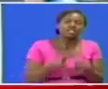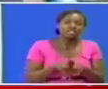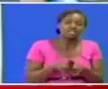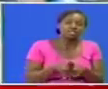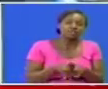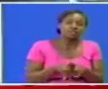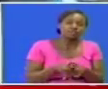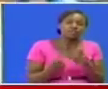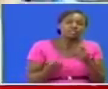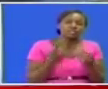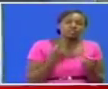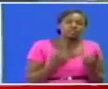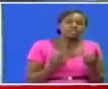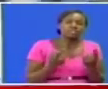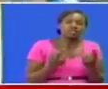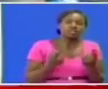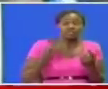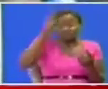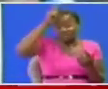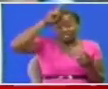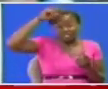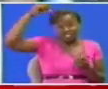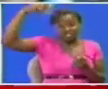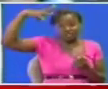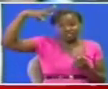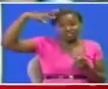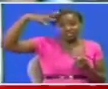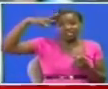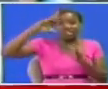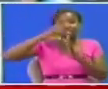the matter of rural electrification and the